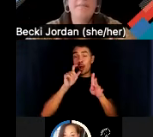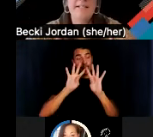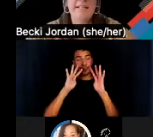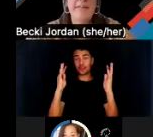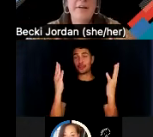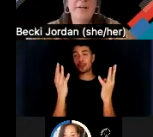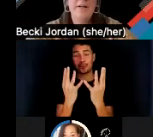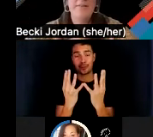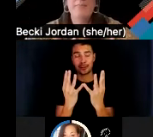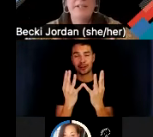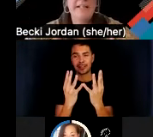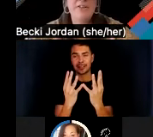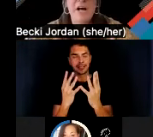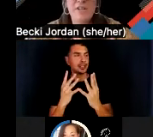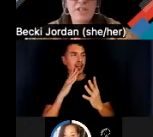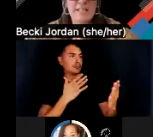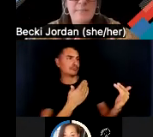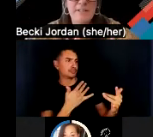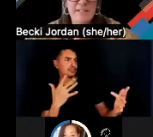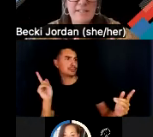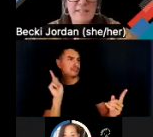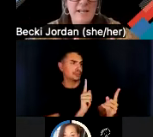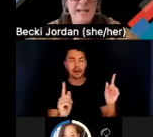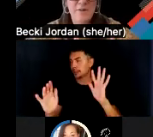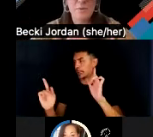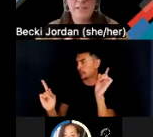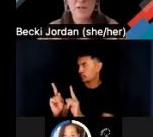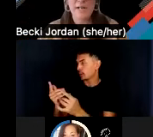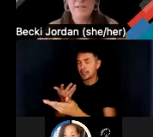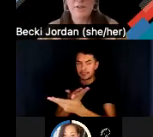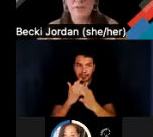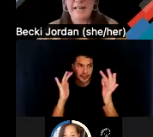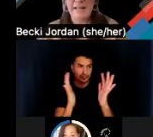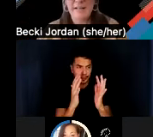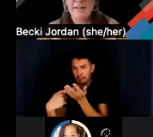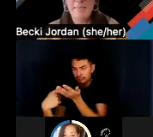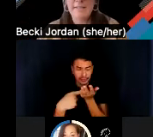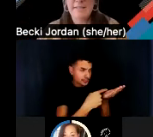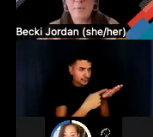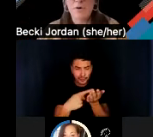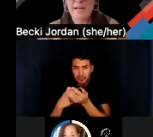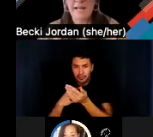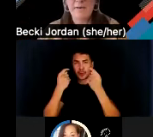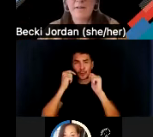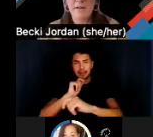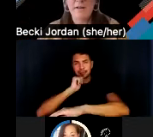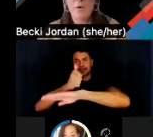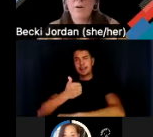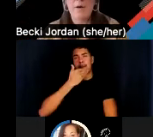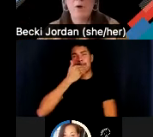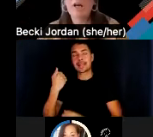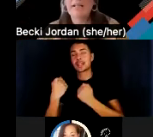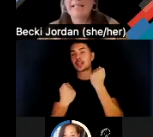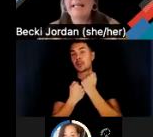who are coming together, they're bringing their knowledge and experience, and they're really trying to create the best support net